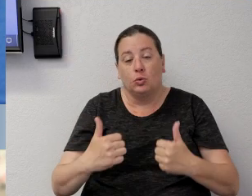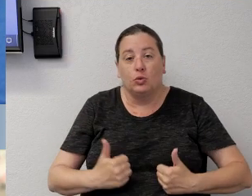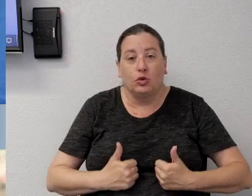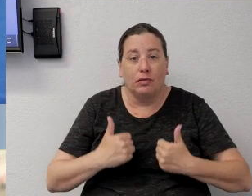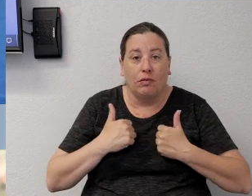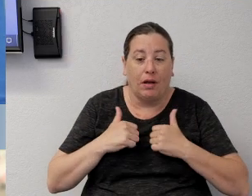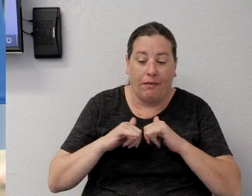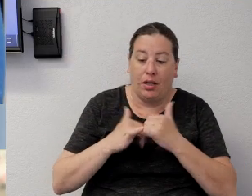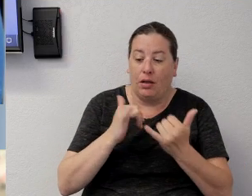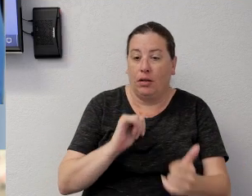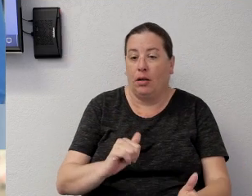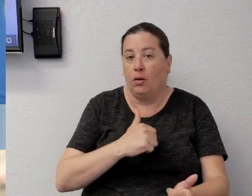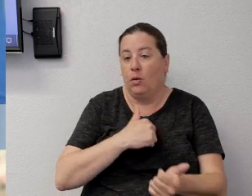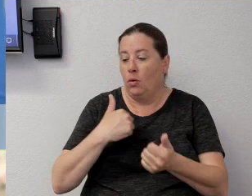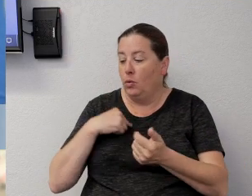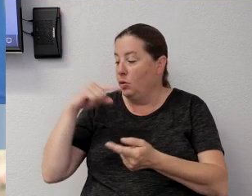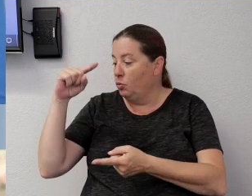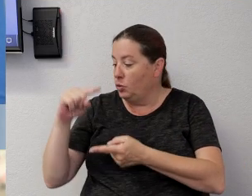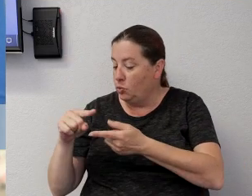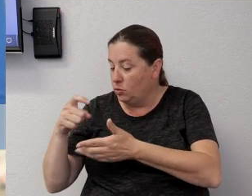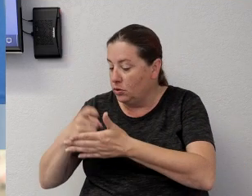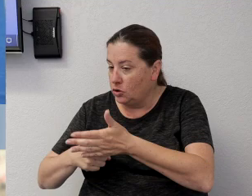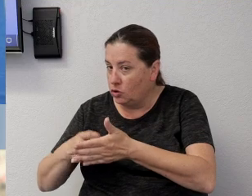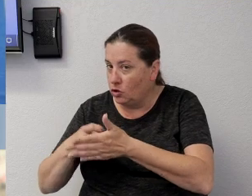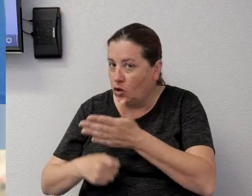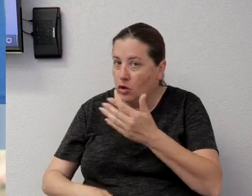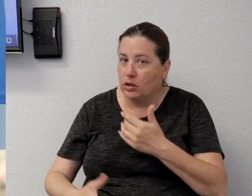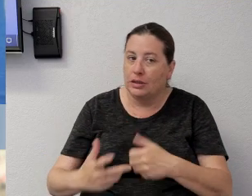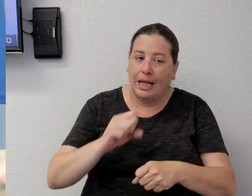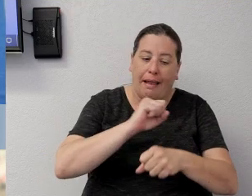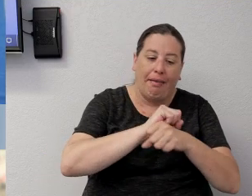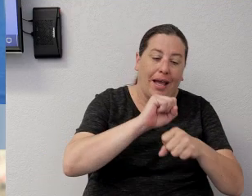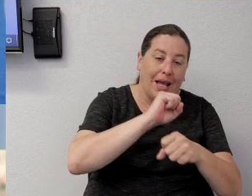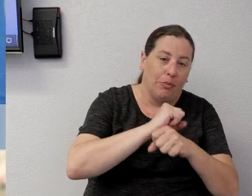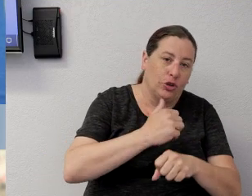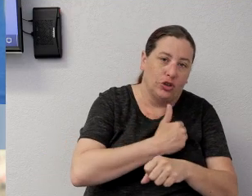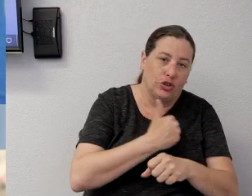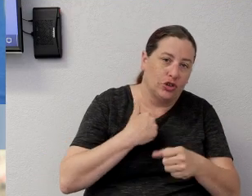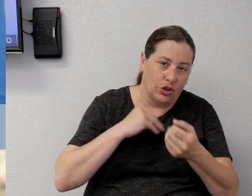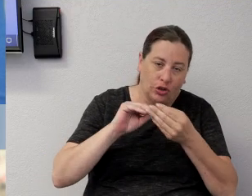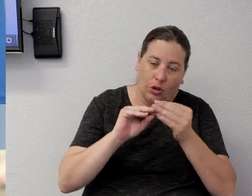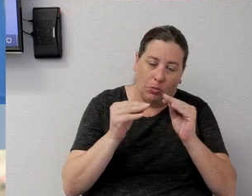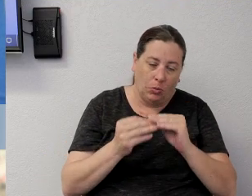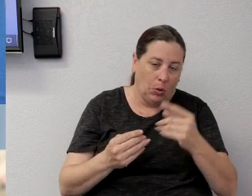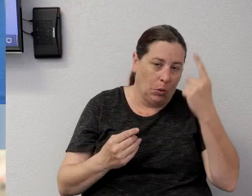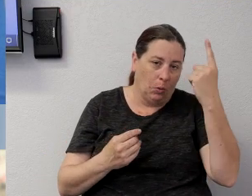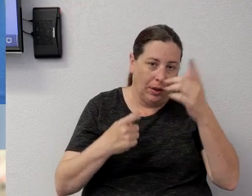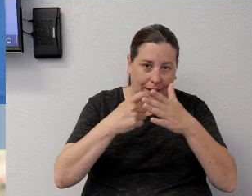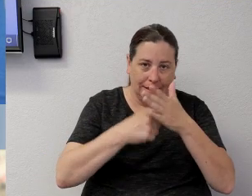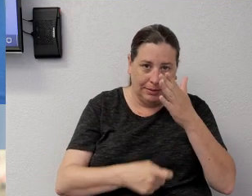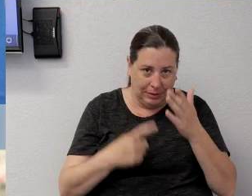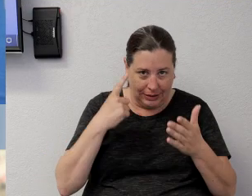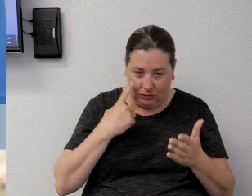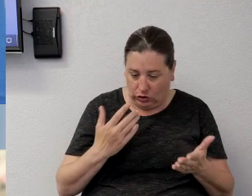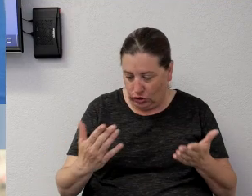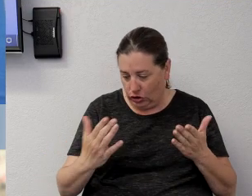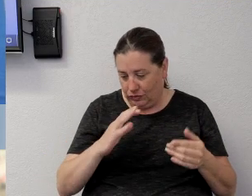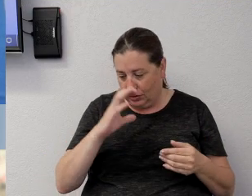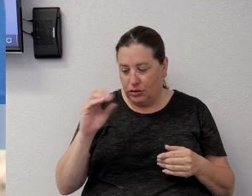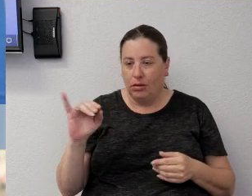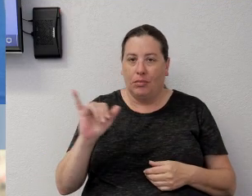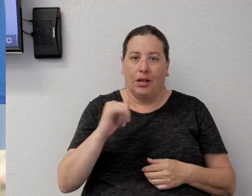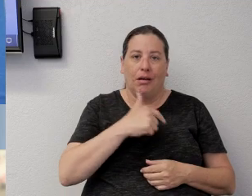ways, how can we reduce our costs? And labor is our number one expense for a service company like us.